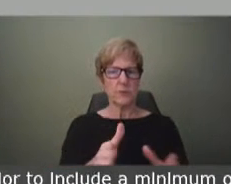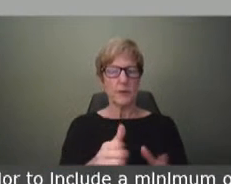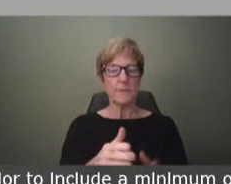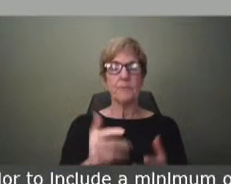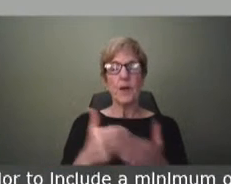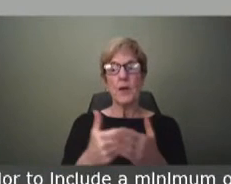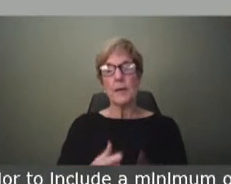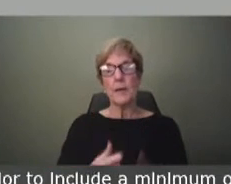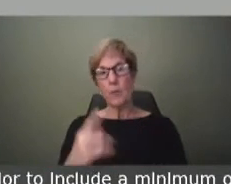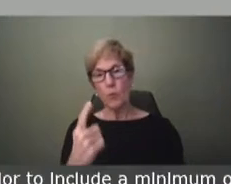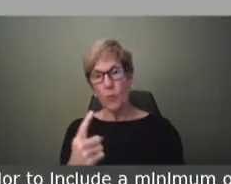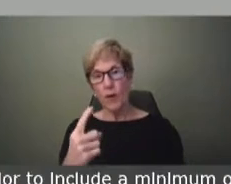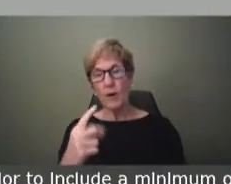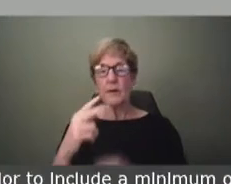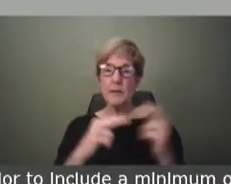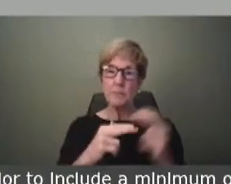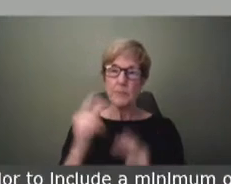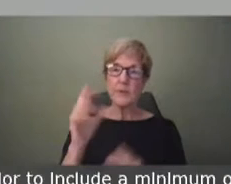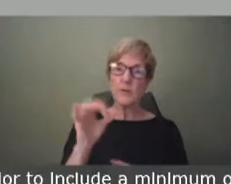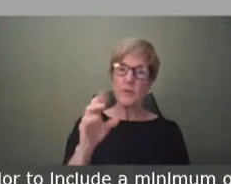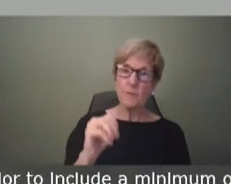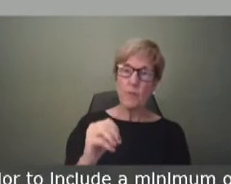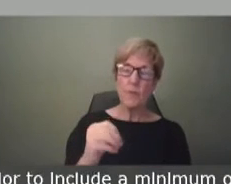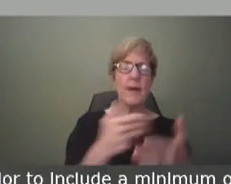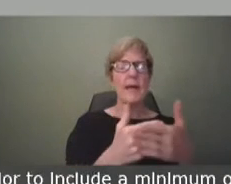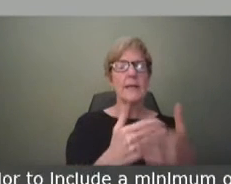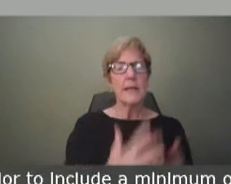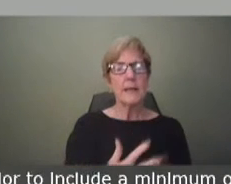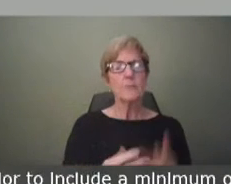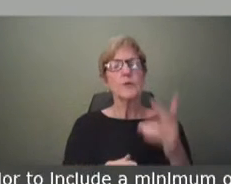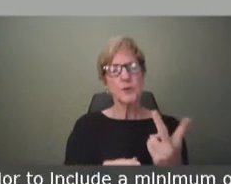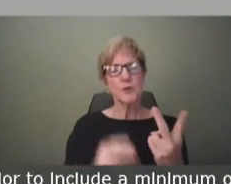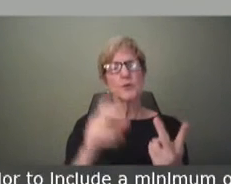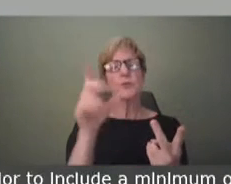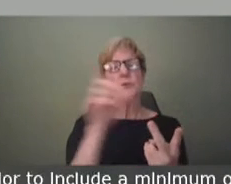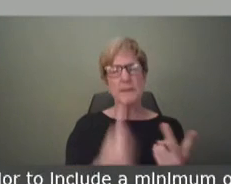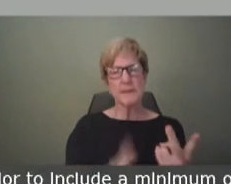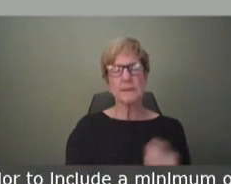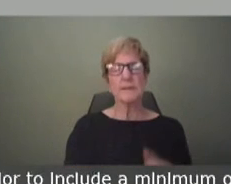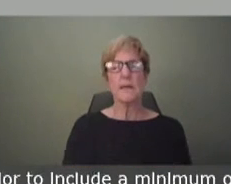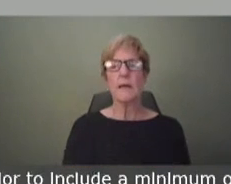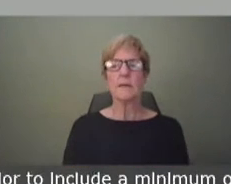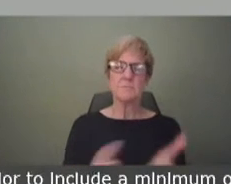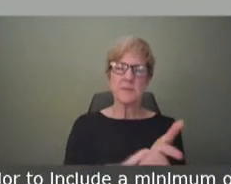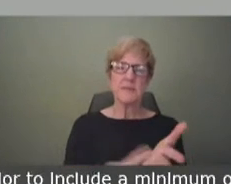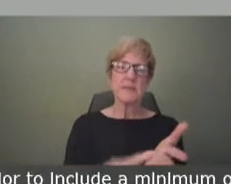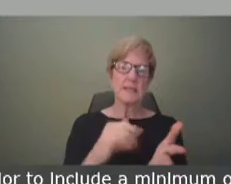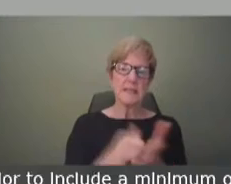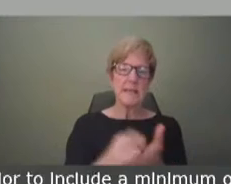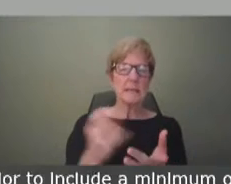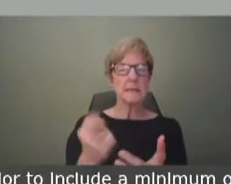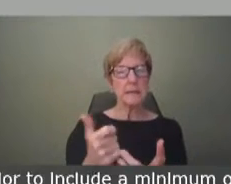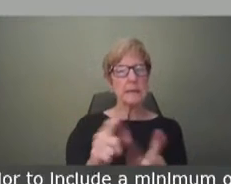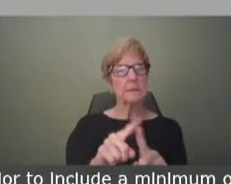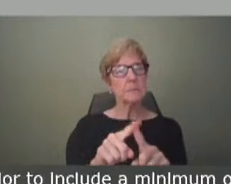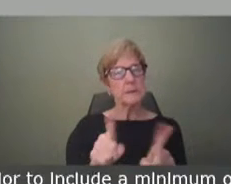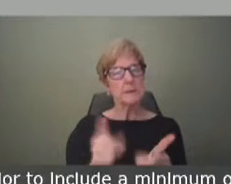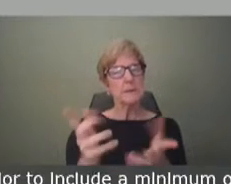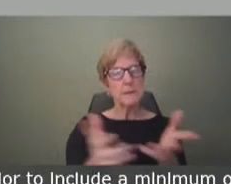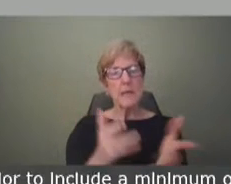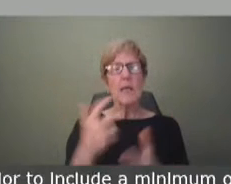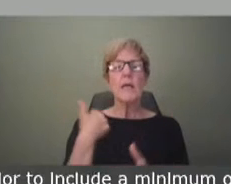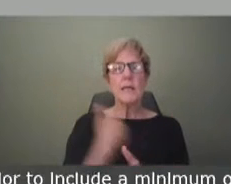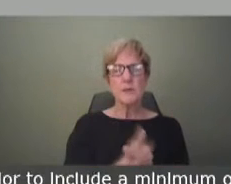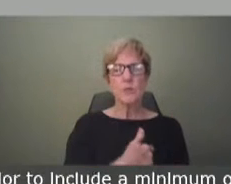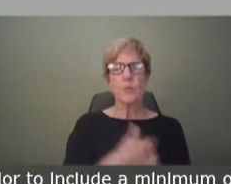in building form but neighborhood two in site design so that's where we'll talk a little bit about that inconsistency uh as we get to the